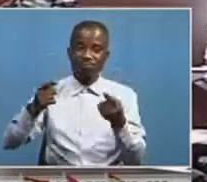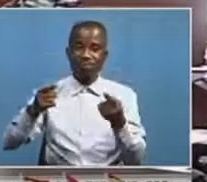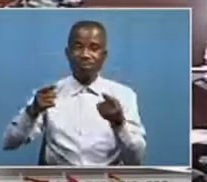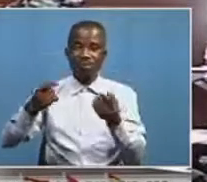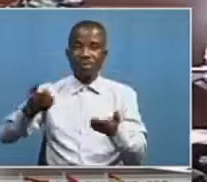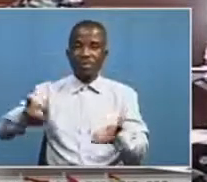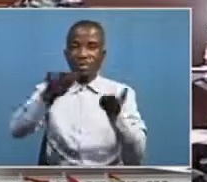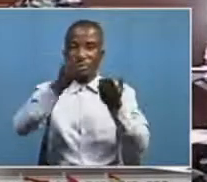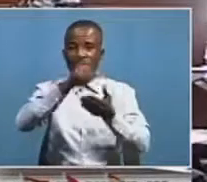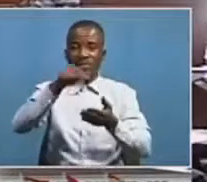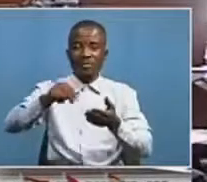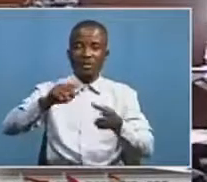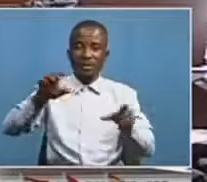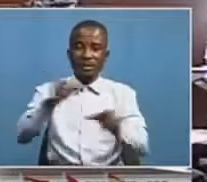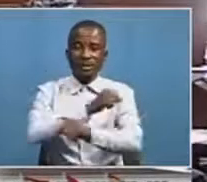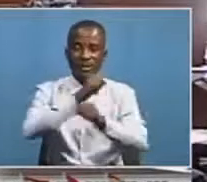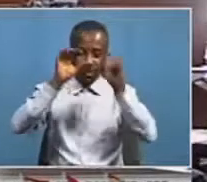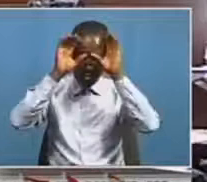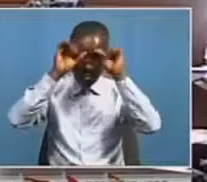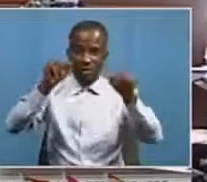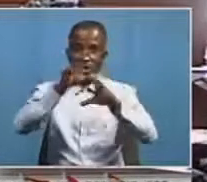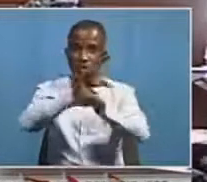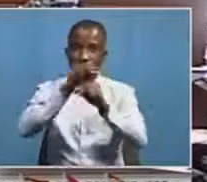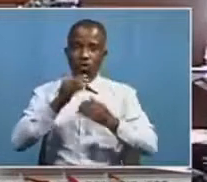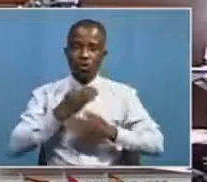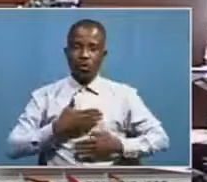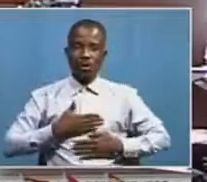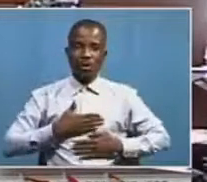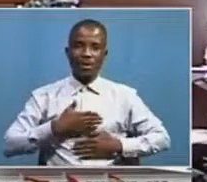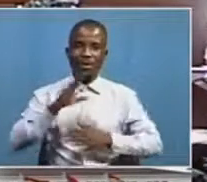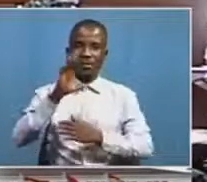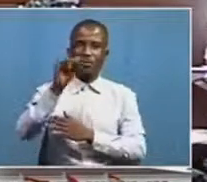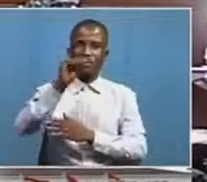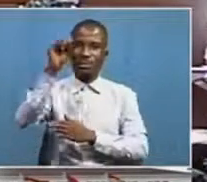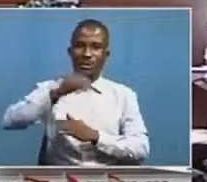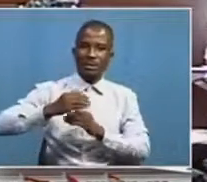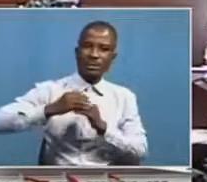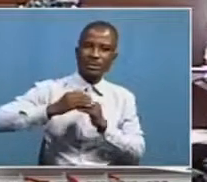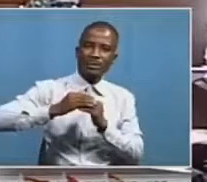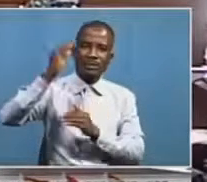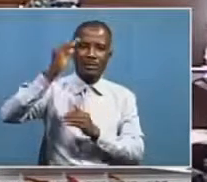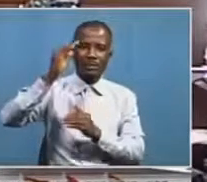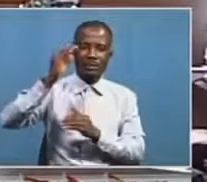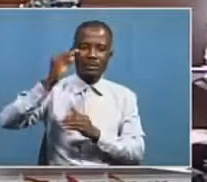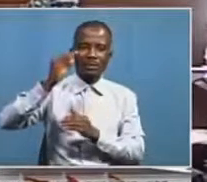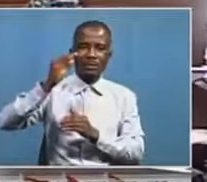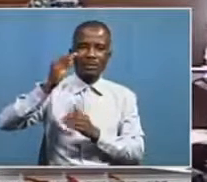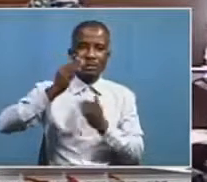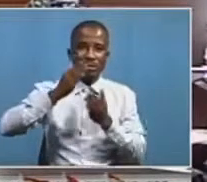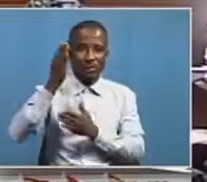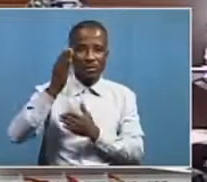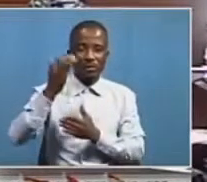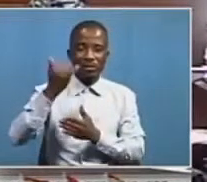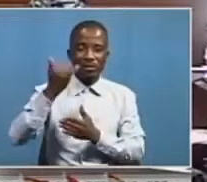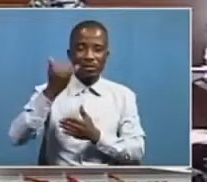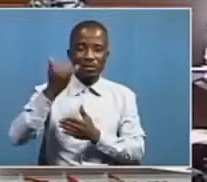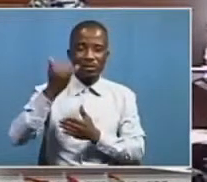respondent as president-elect, no candidate obtained more than 50% of the valid votes cast, as required by